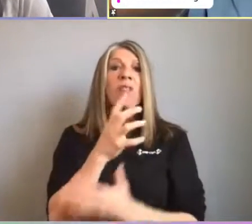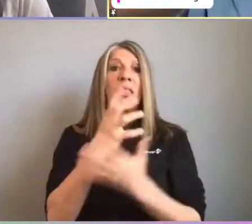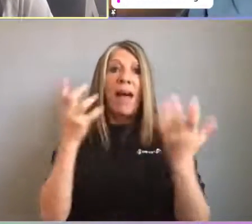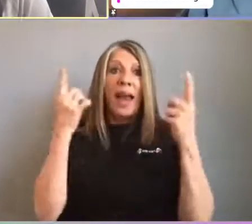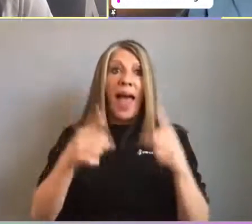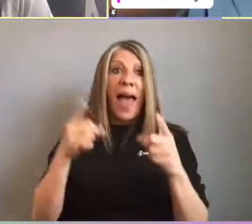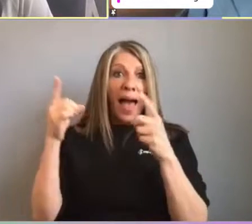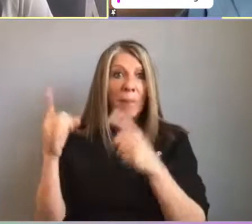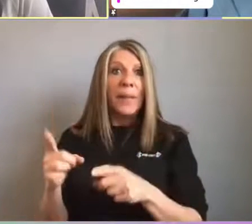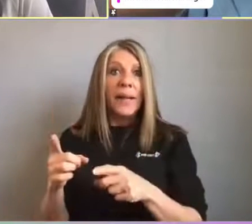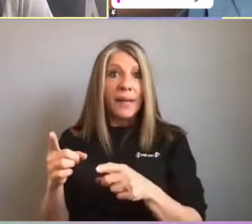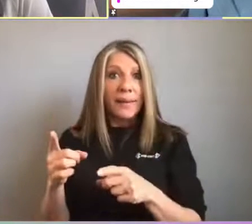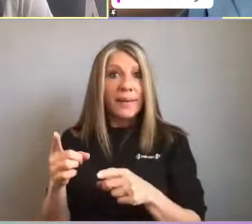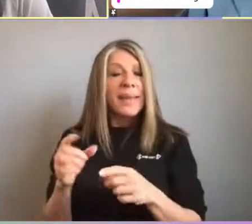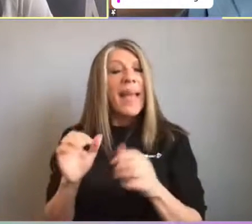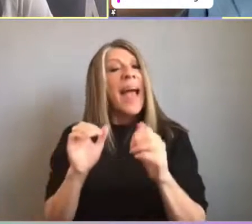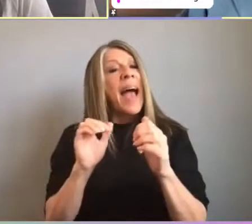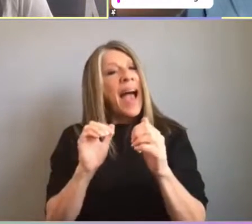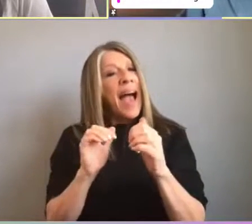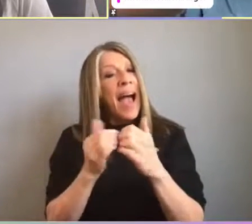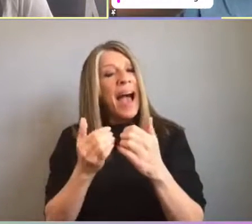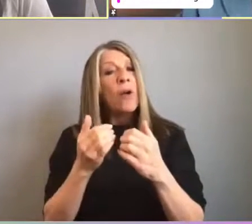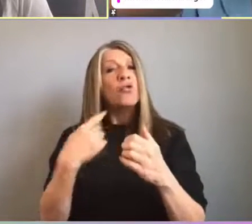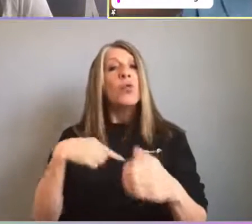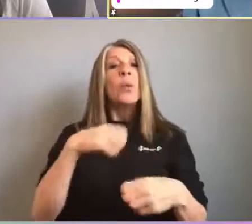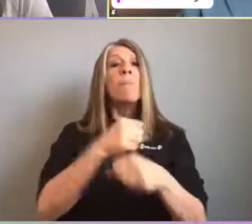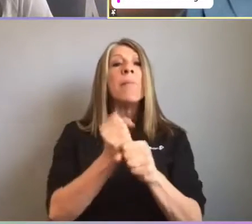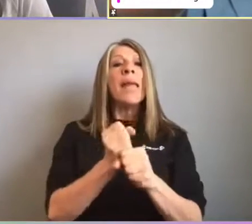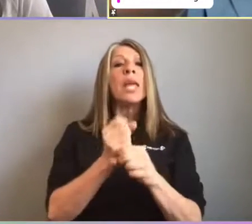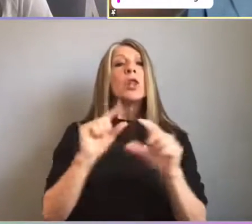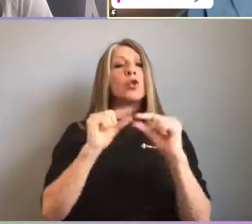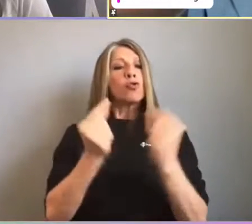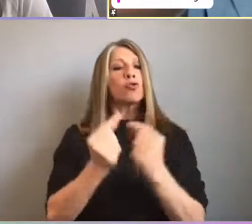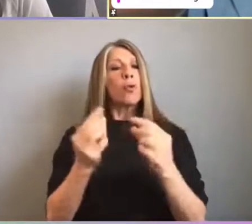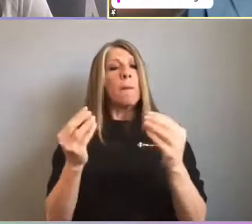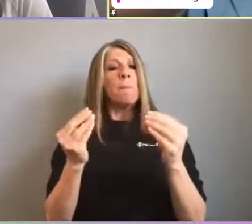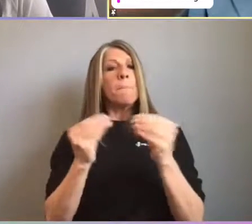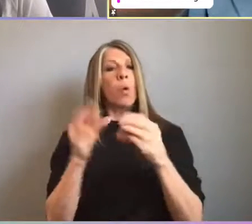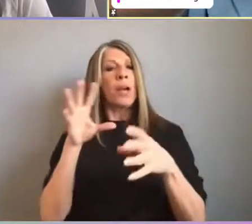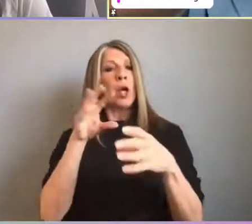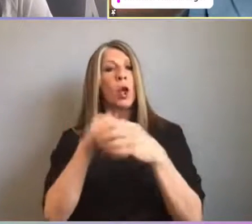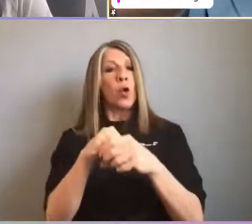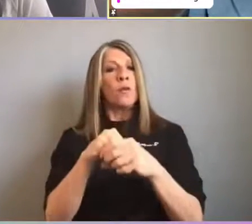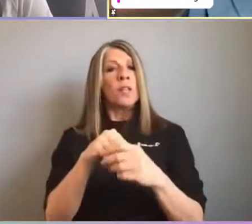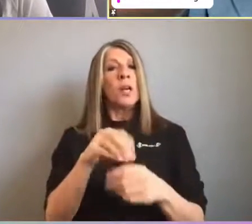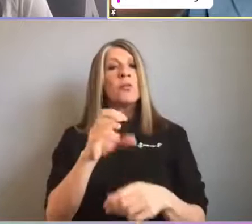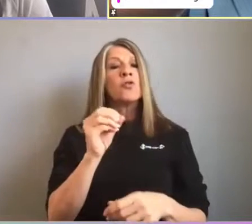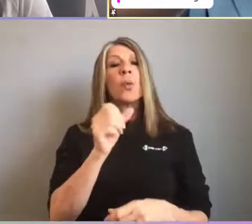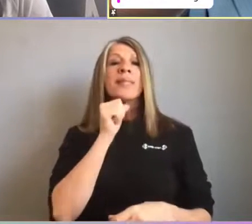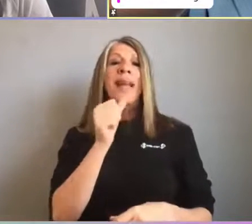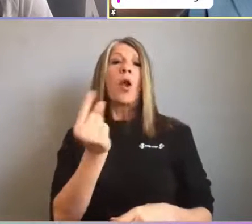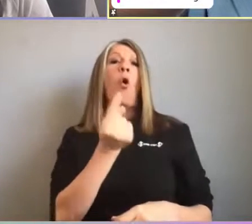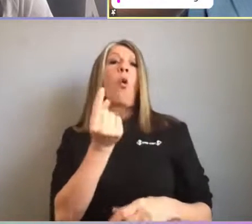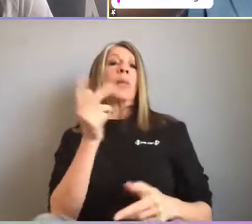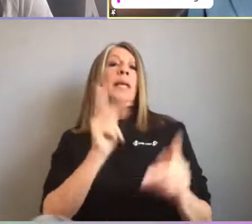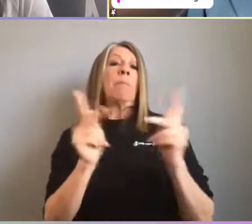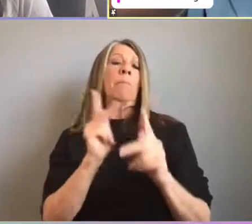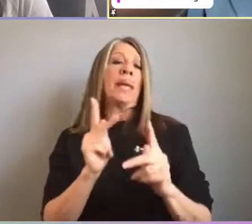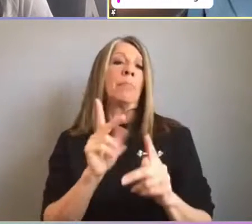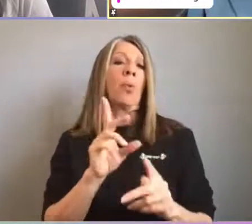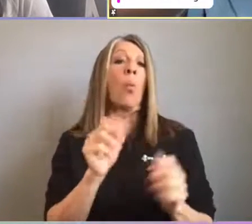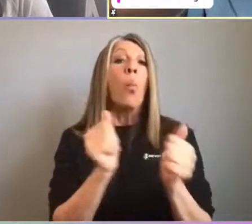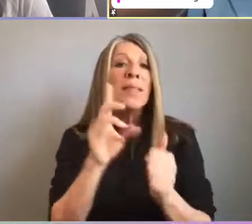on. Absolutely. How do we make the group more inclusive so it isn't just people with disabilities driving it? Do you